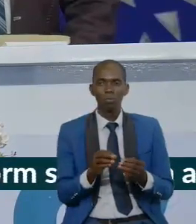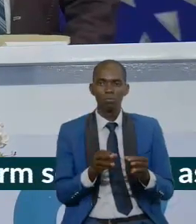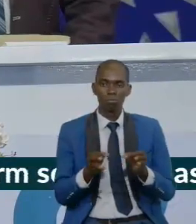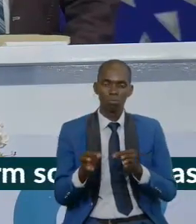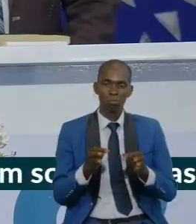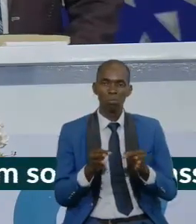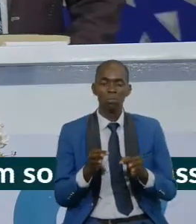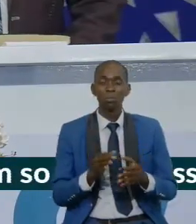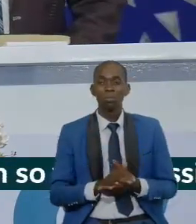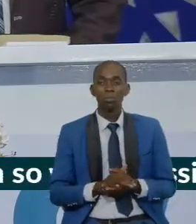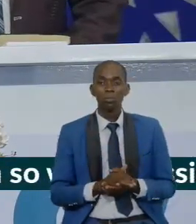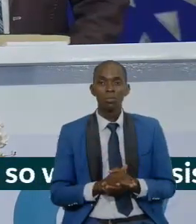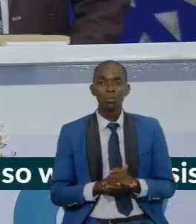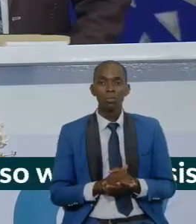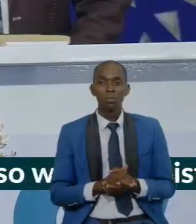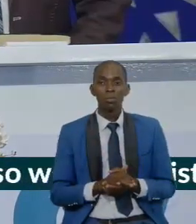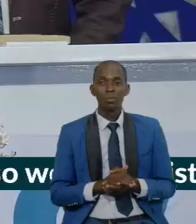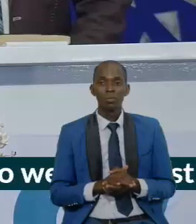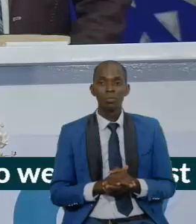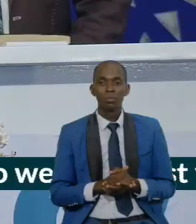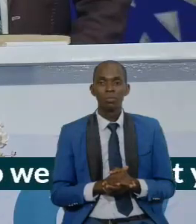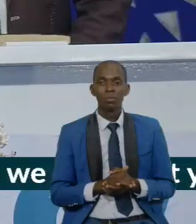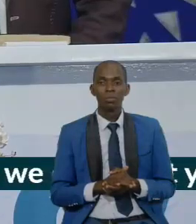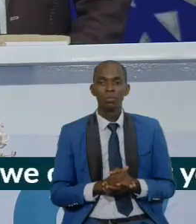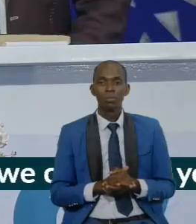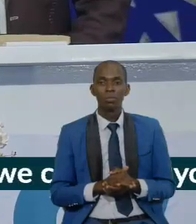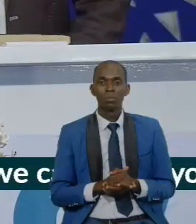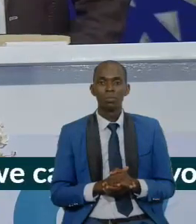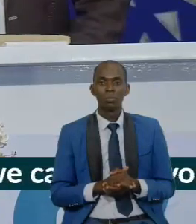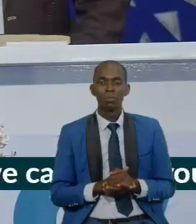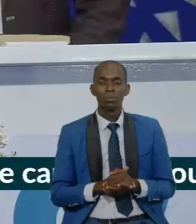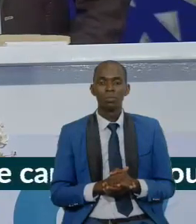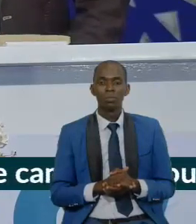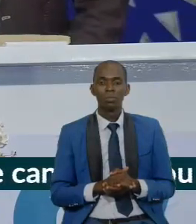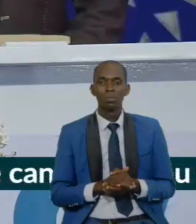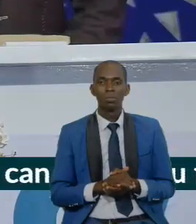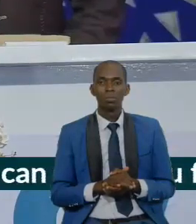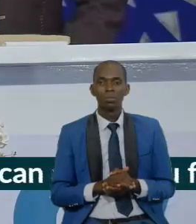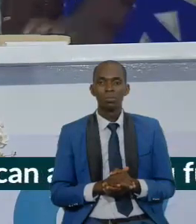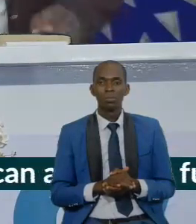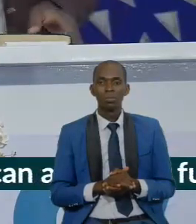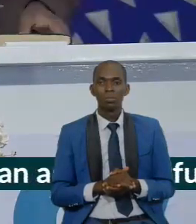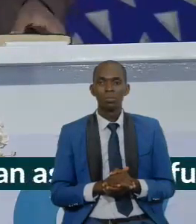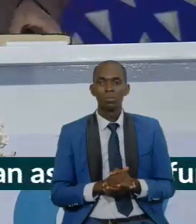Pour ce qui concerne nous ici.